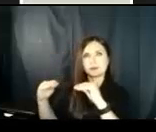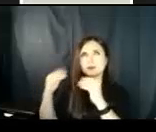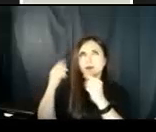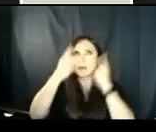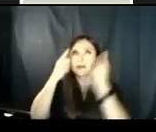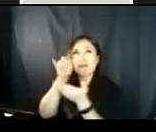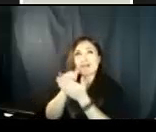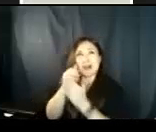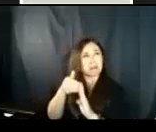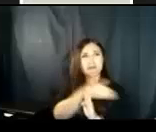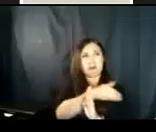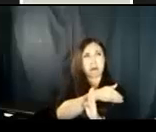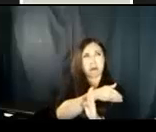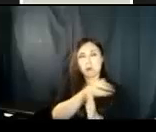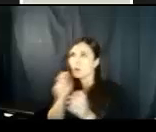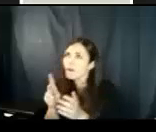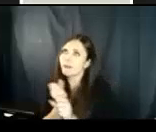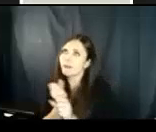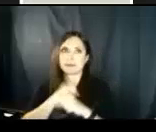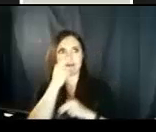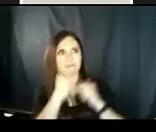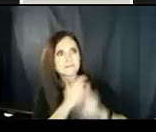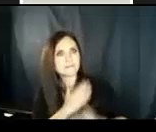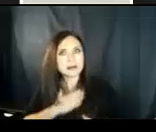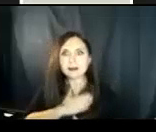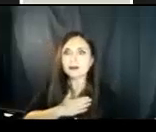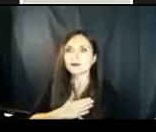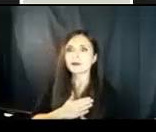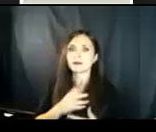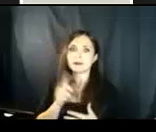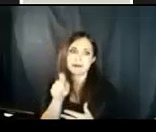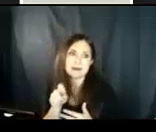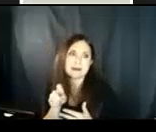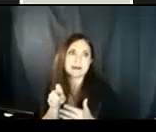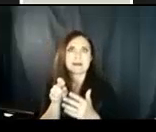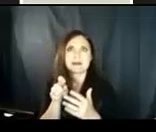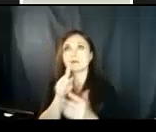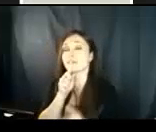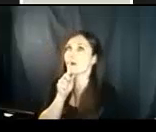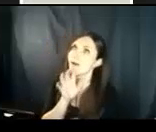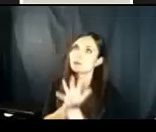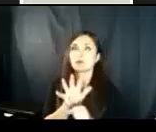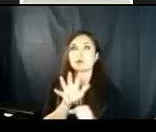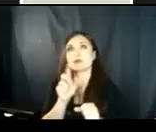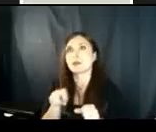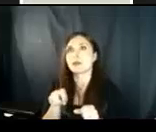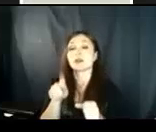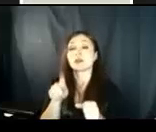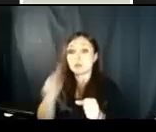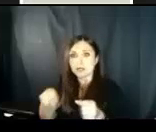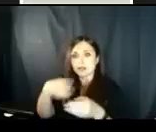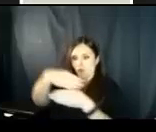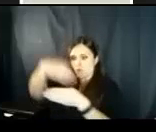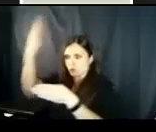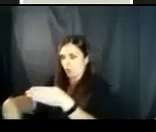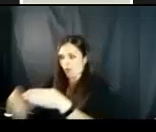that before we think, okay, let's make it fun. Let's make it, it needs to begin absolutely with an end in mind. This